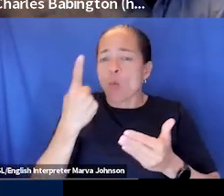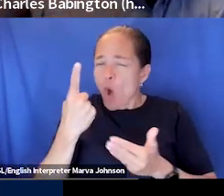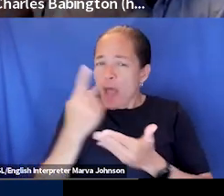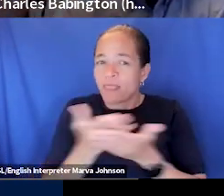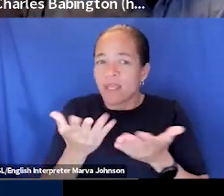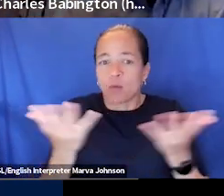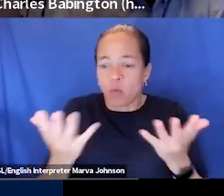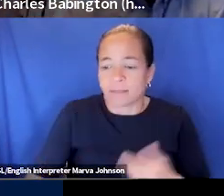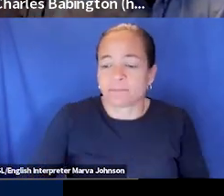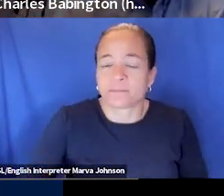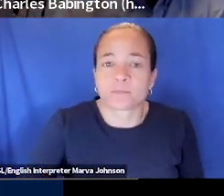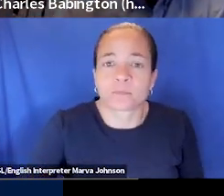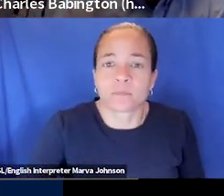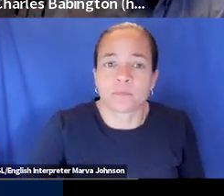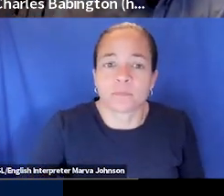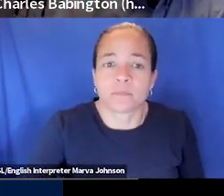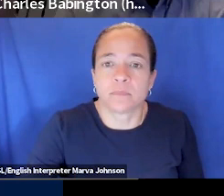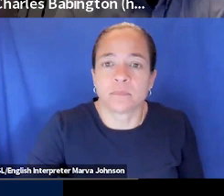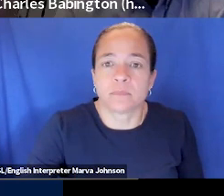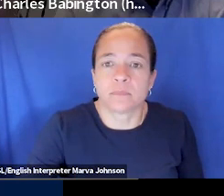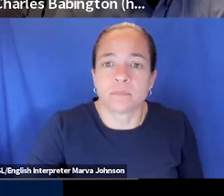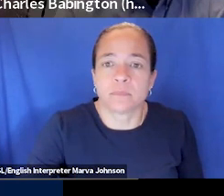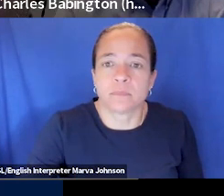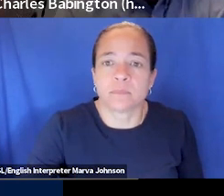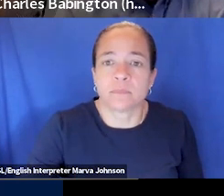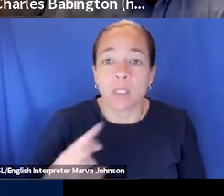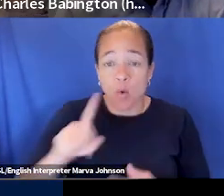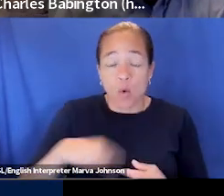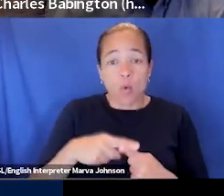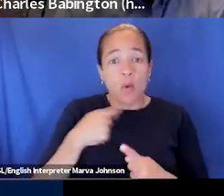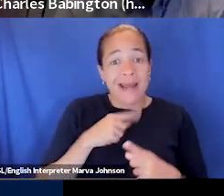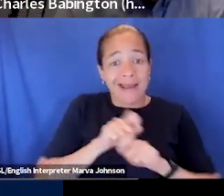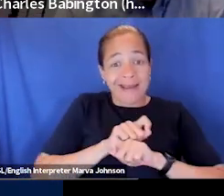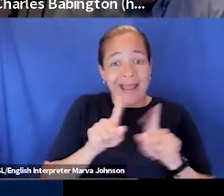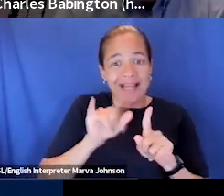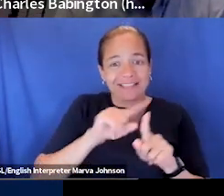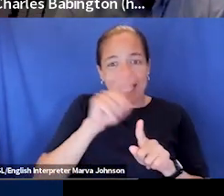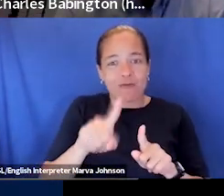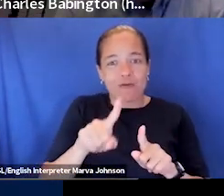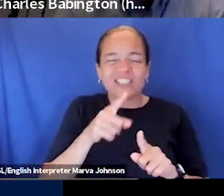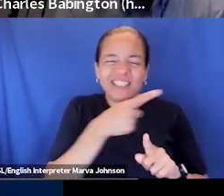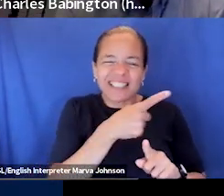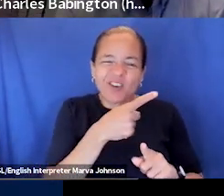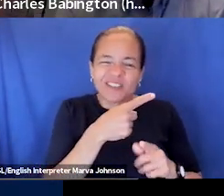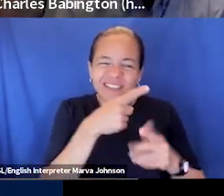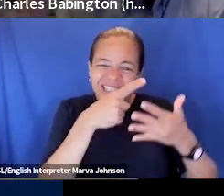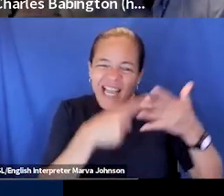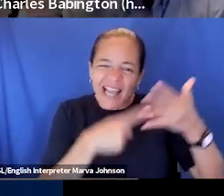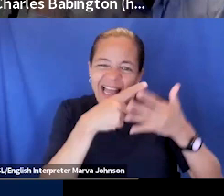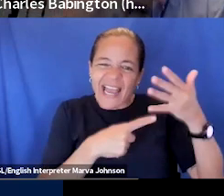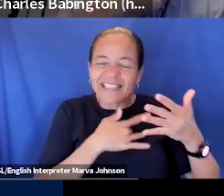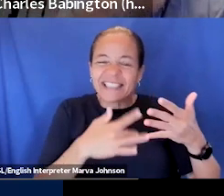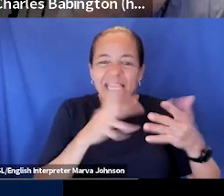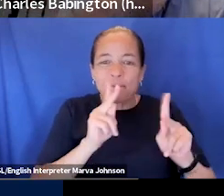some options there that I tend to get fairly often when I ask this question. I'd be happy for people to fill in the other, but this will help